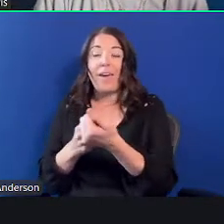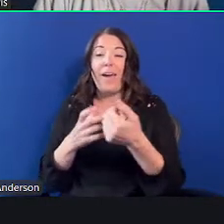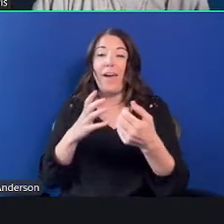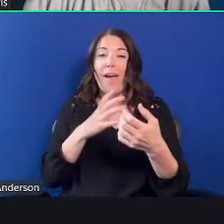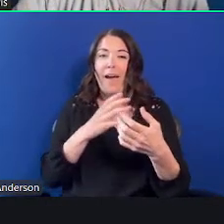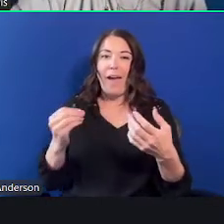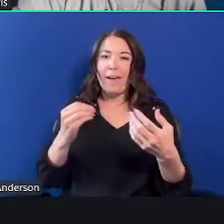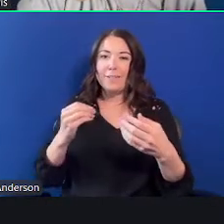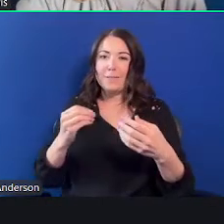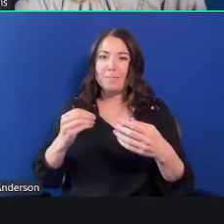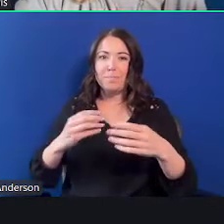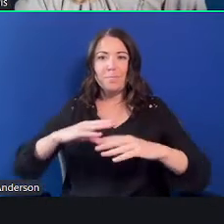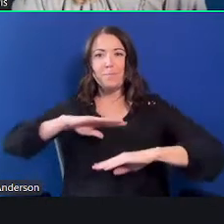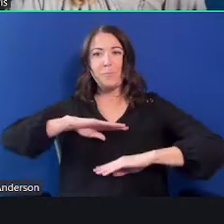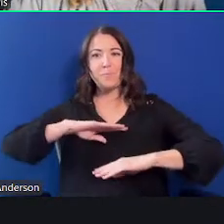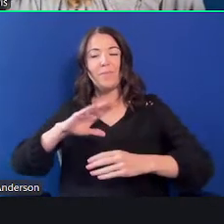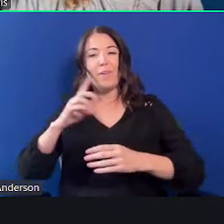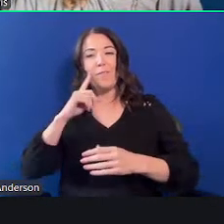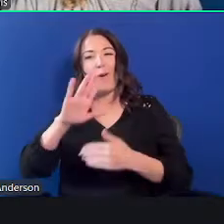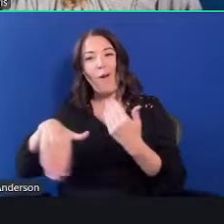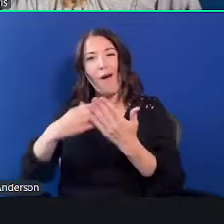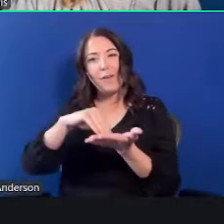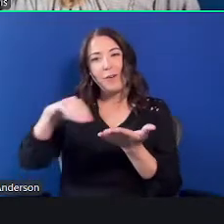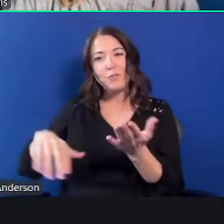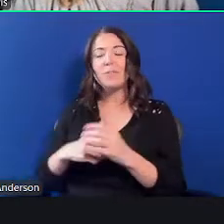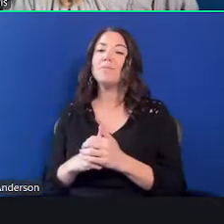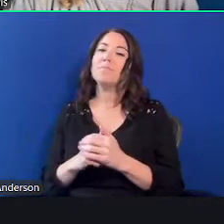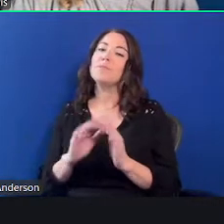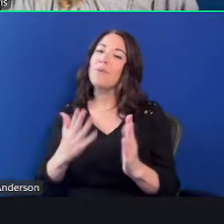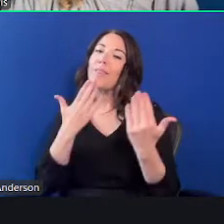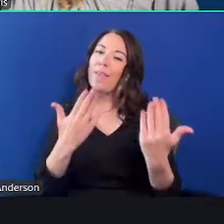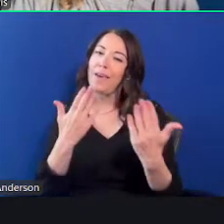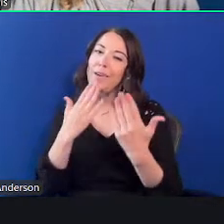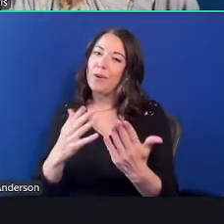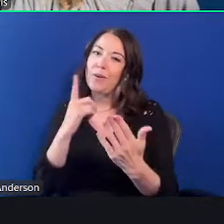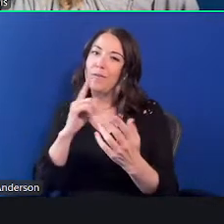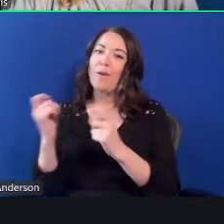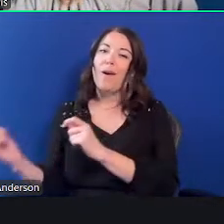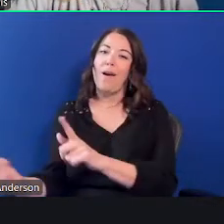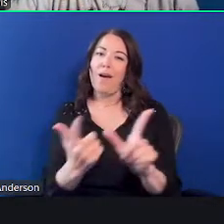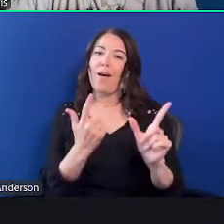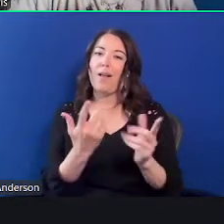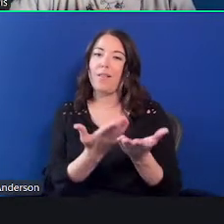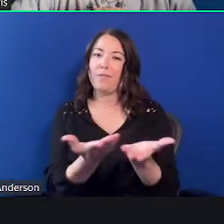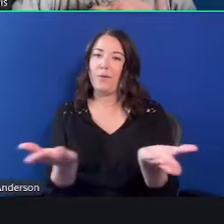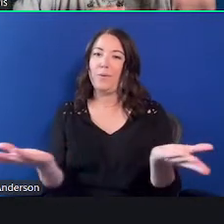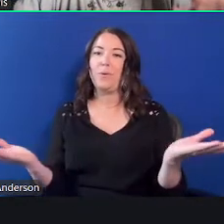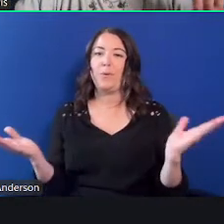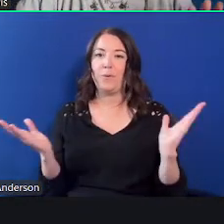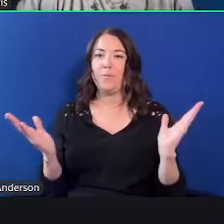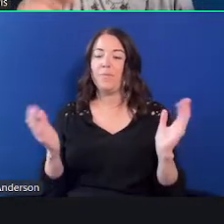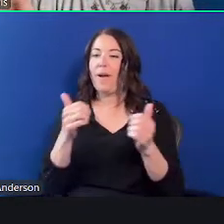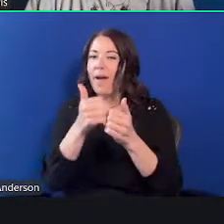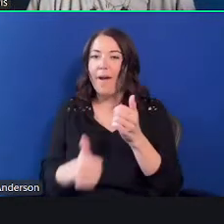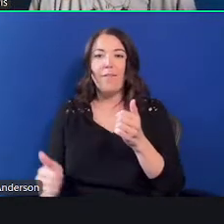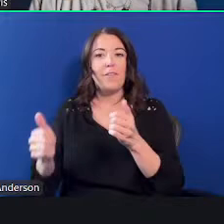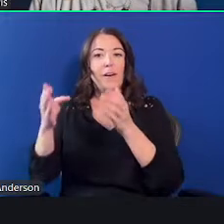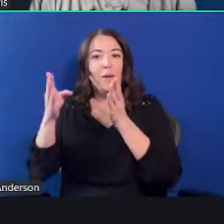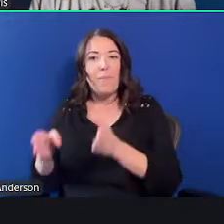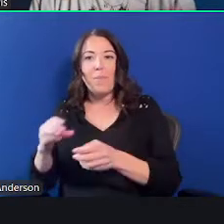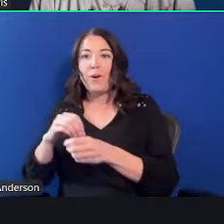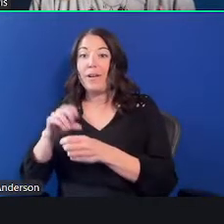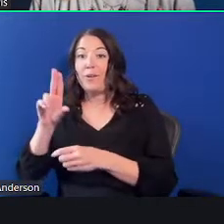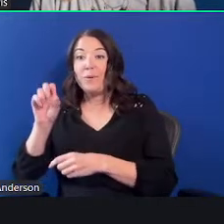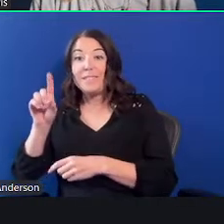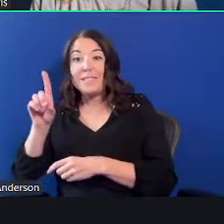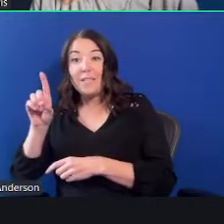students. So I just wanted to say thank you for all of you, every member from USDB and